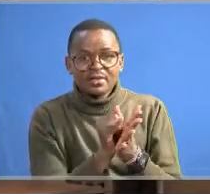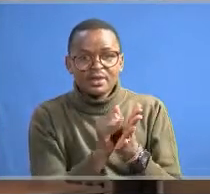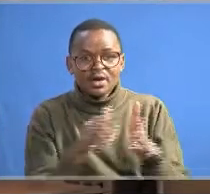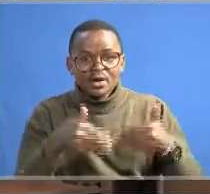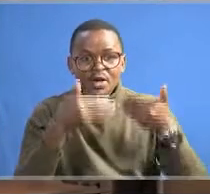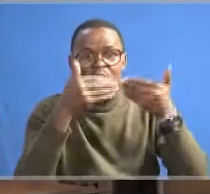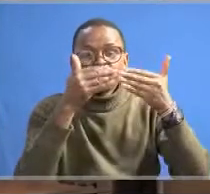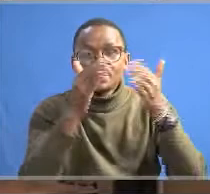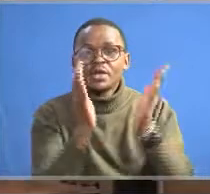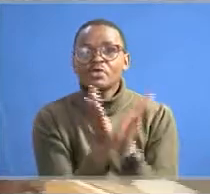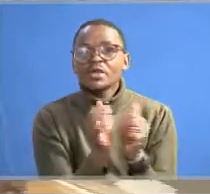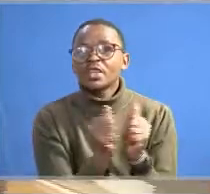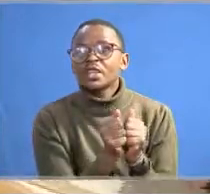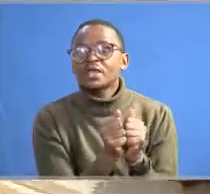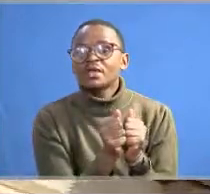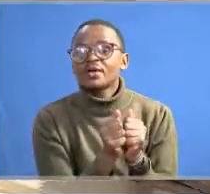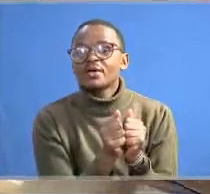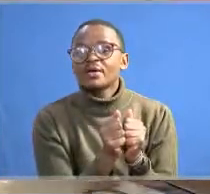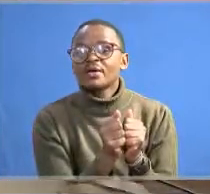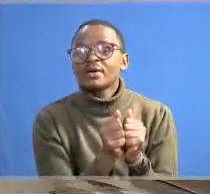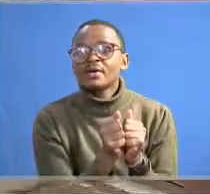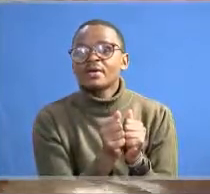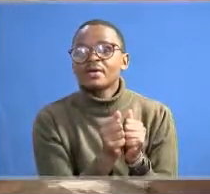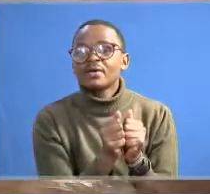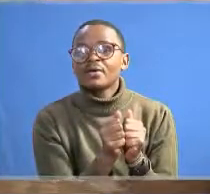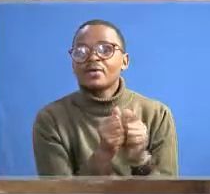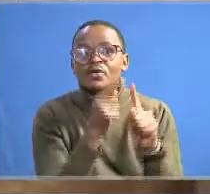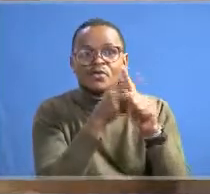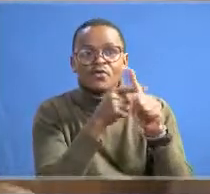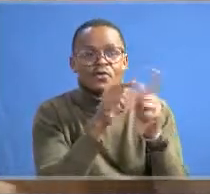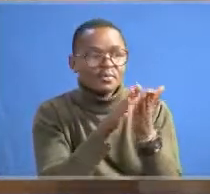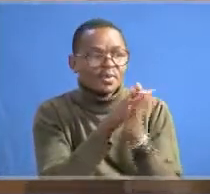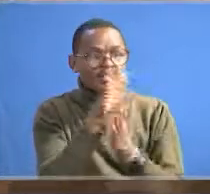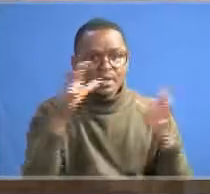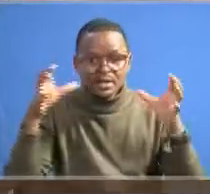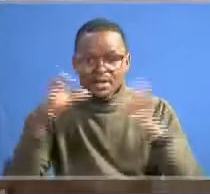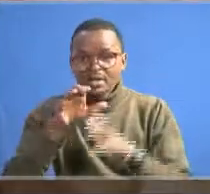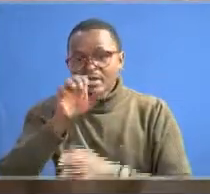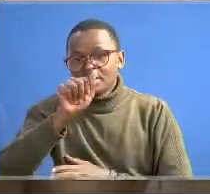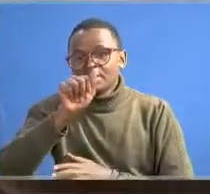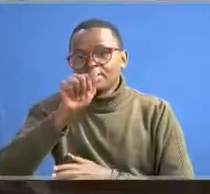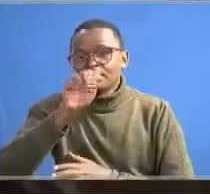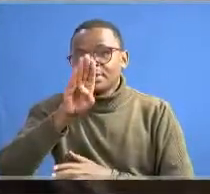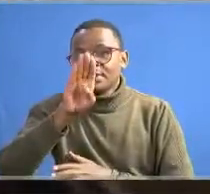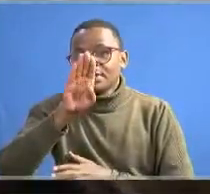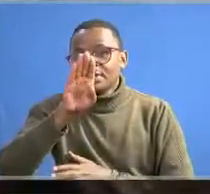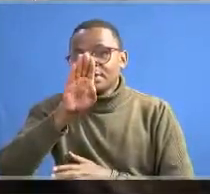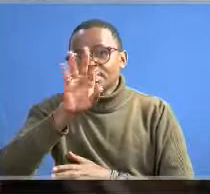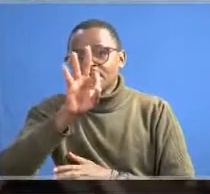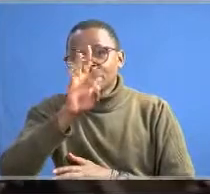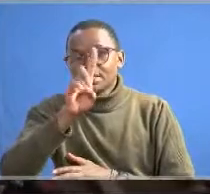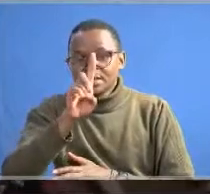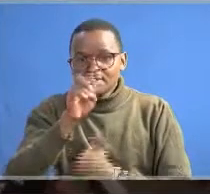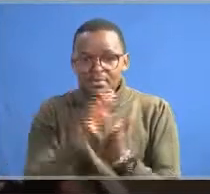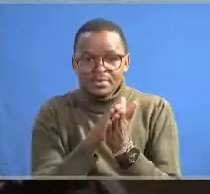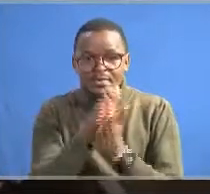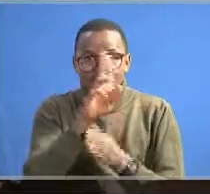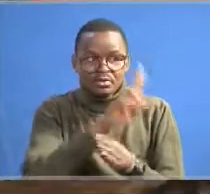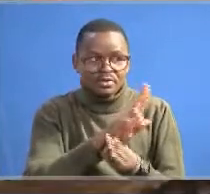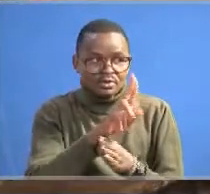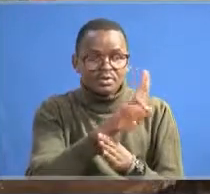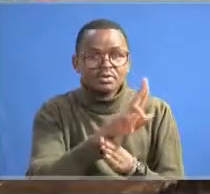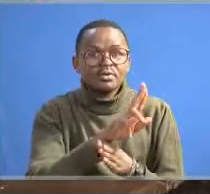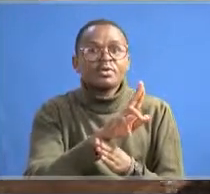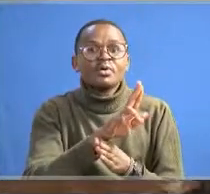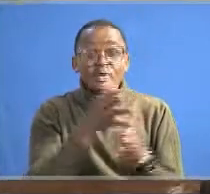provide the community with. Aside from being a printing company, AB3D manufactures 3D printers using